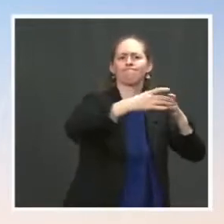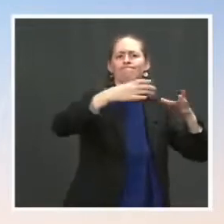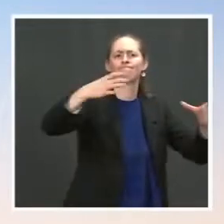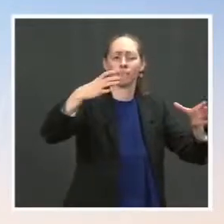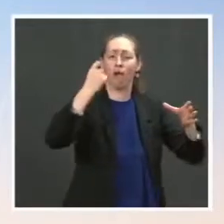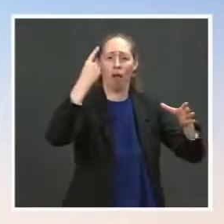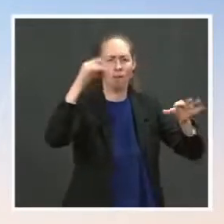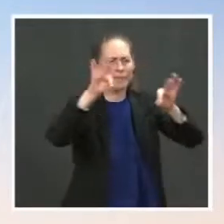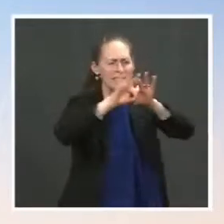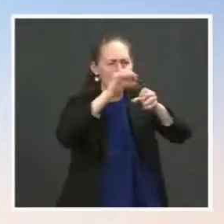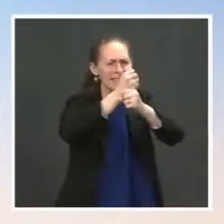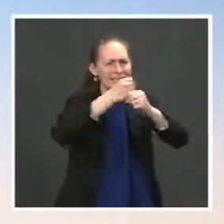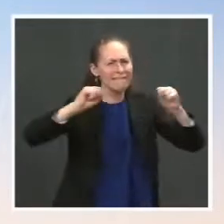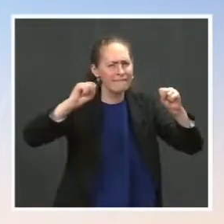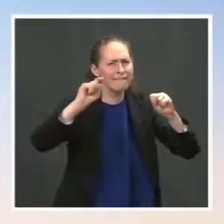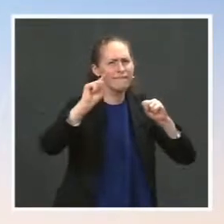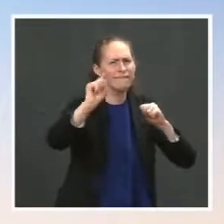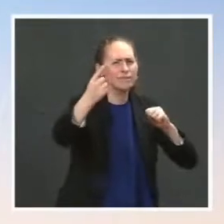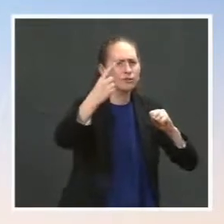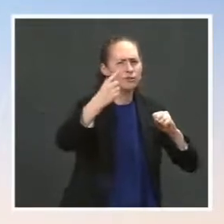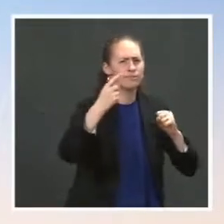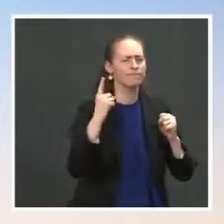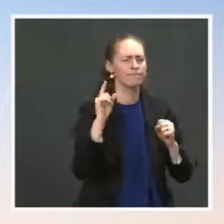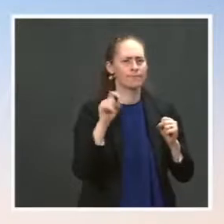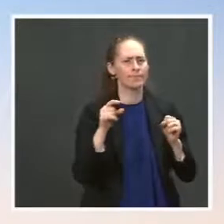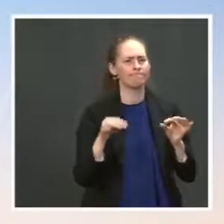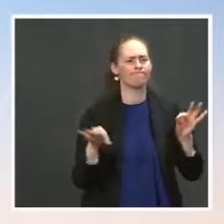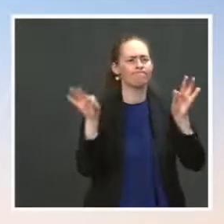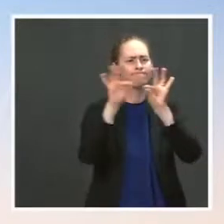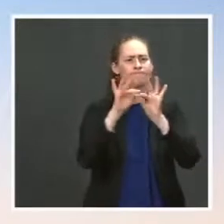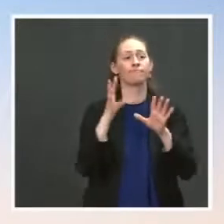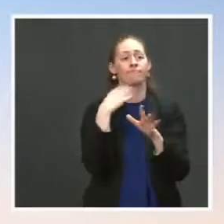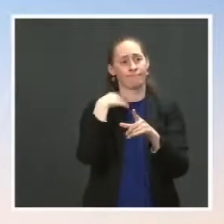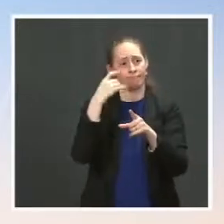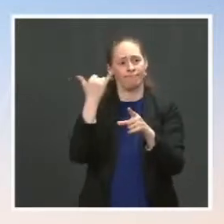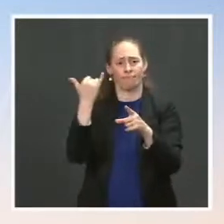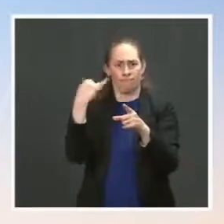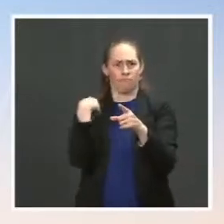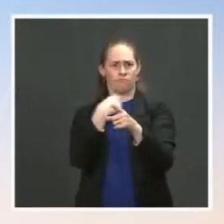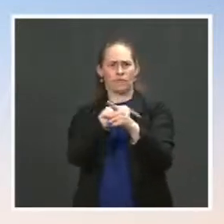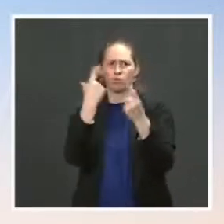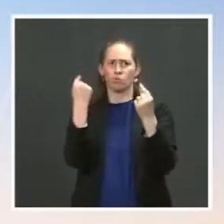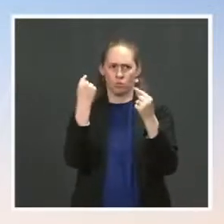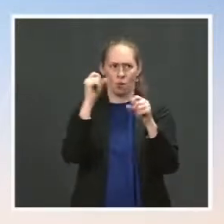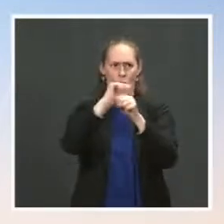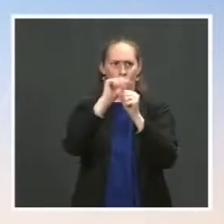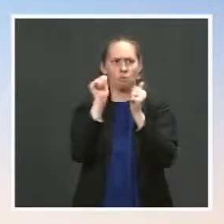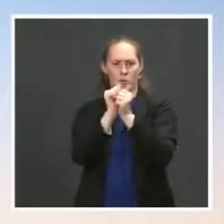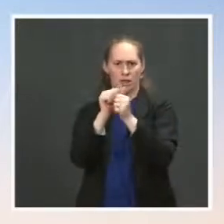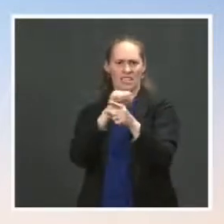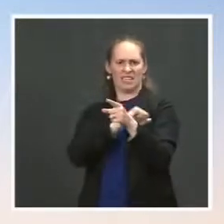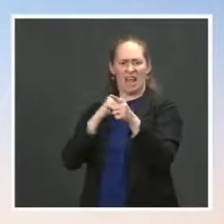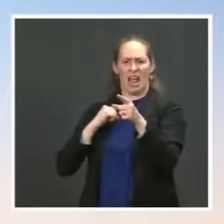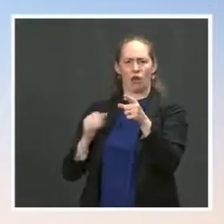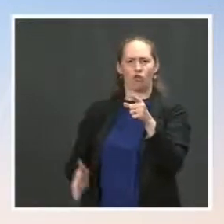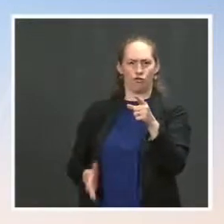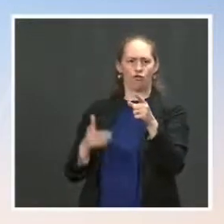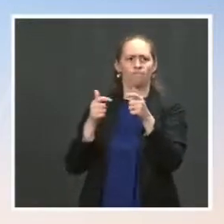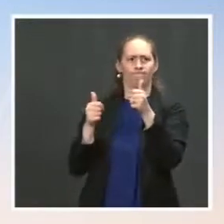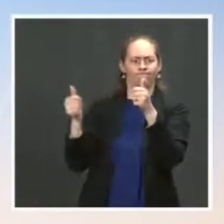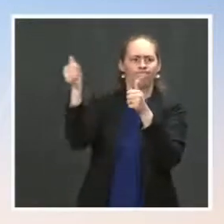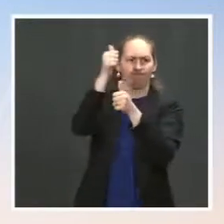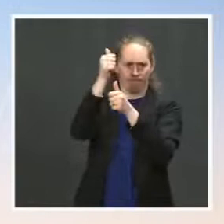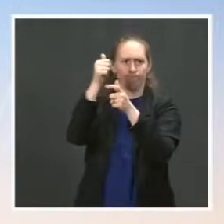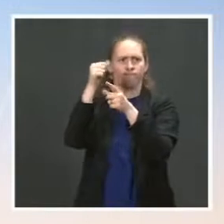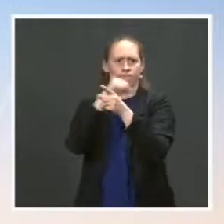and doing that as quickly as we can. I will say that we have been working with Senator Murkowski and Alaska officials on engaging Canada